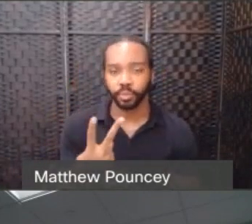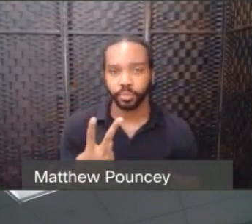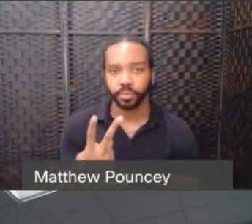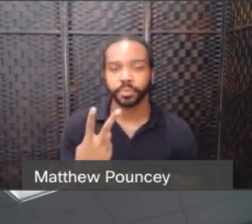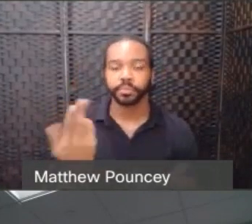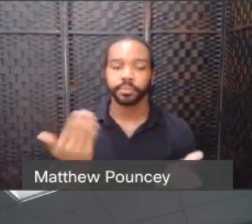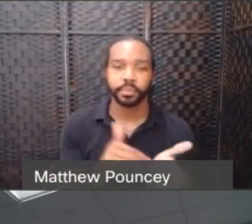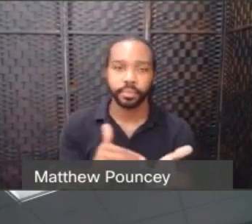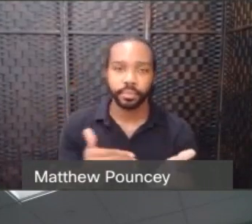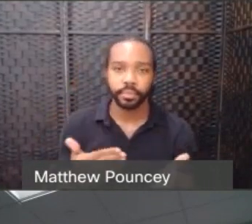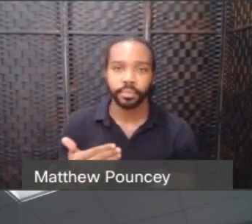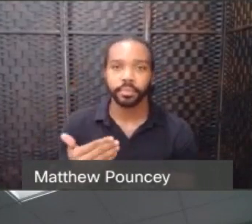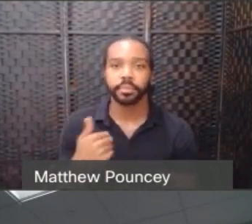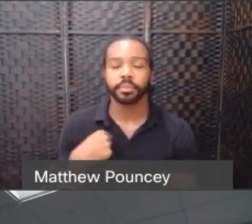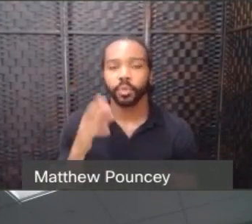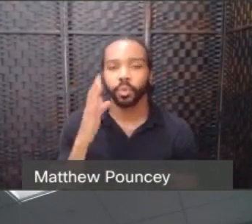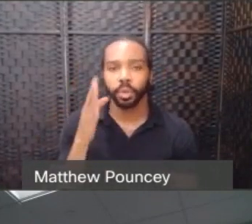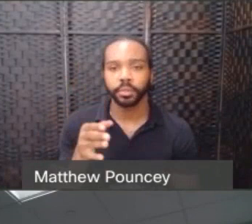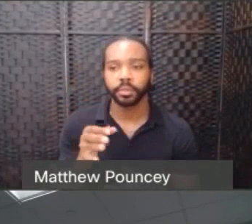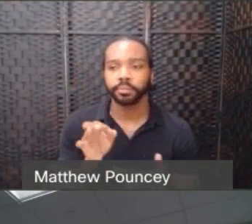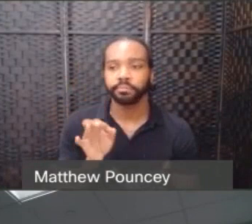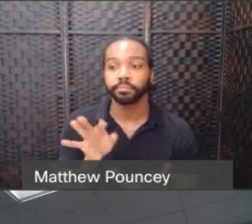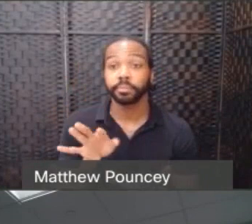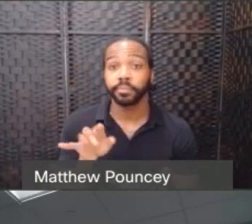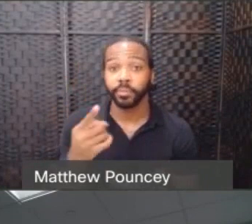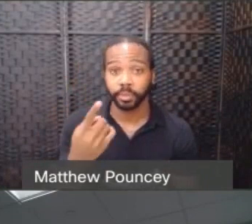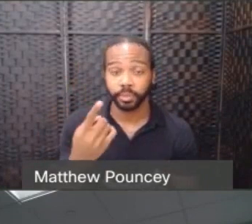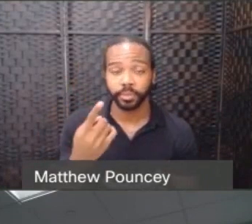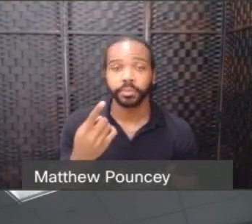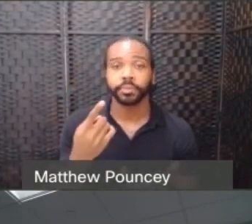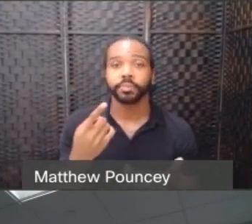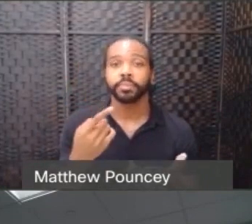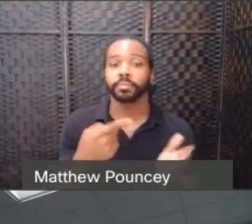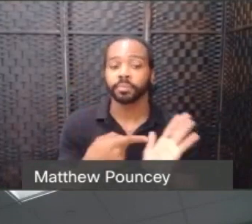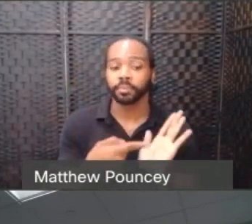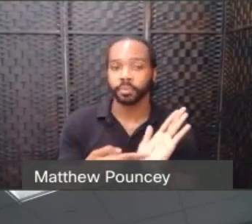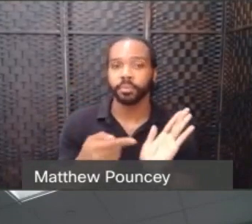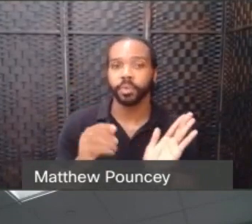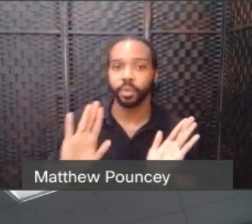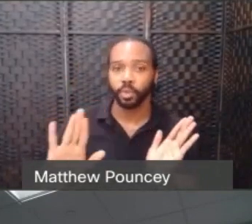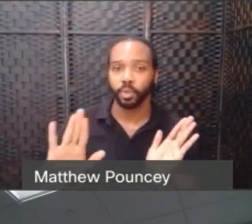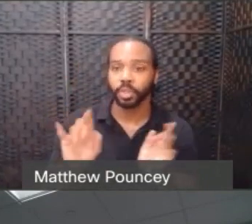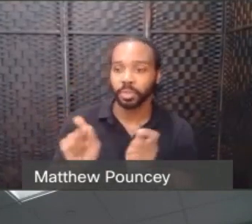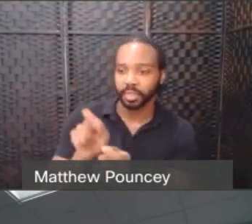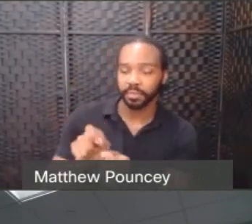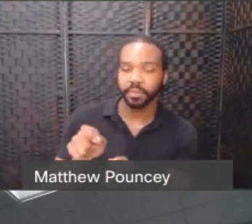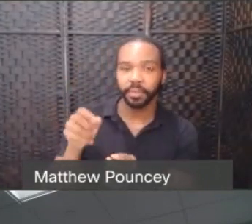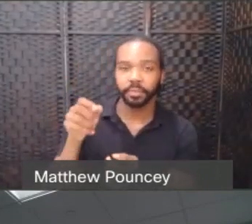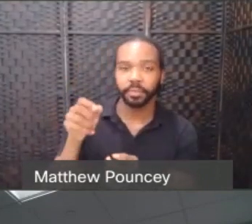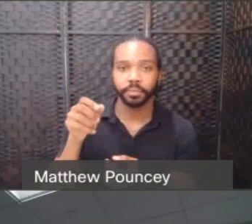again, I would just one, reference your specific facilities guidance on